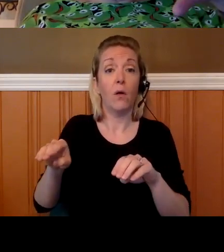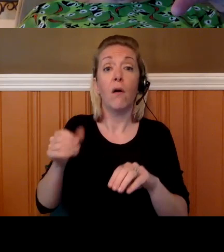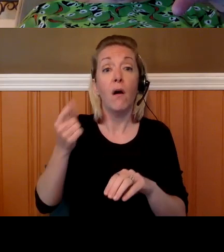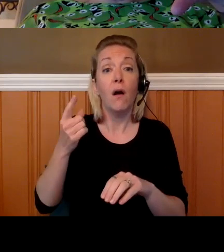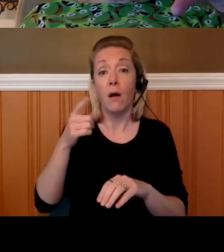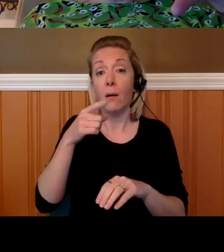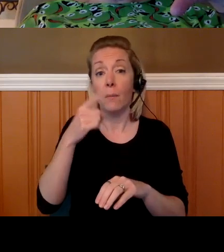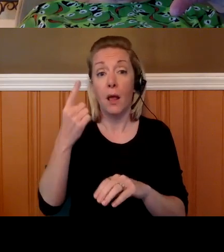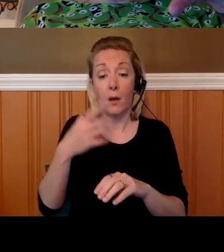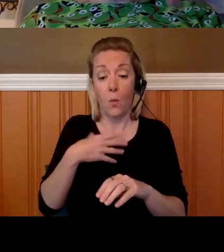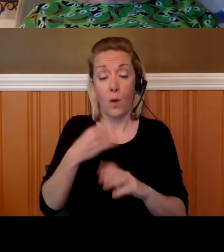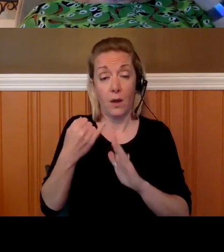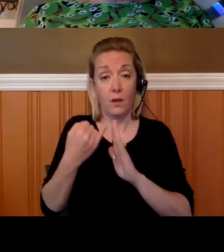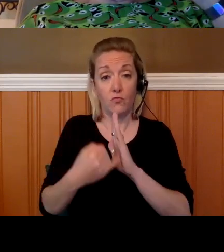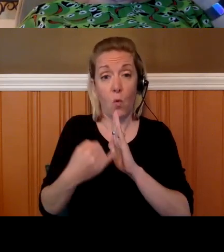drawings of,